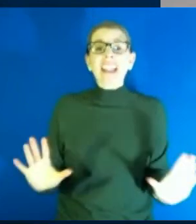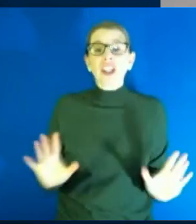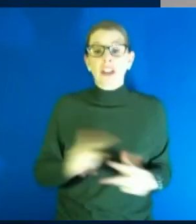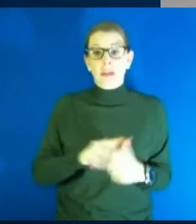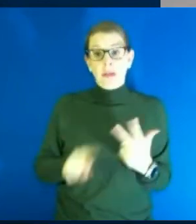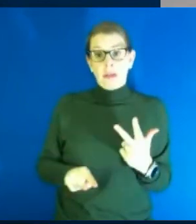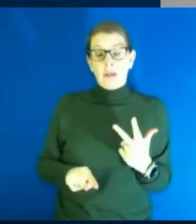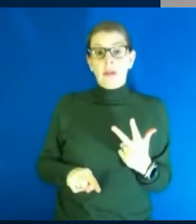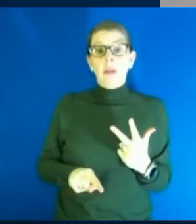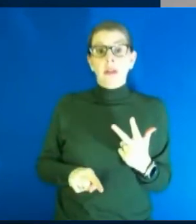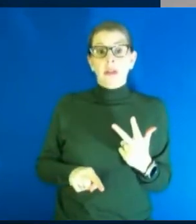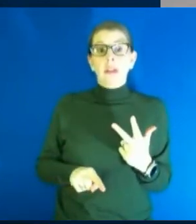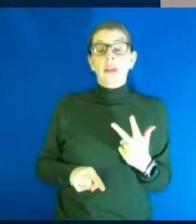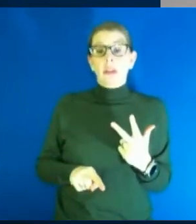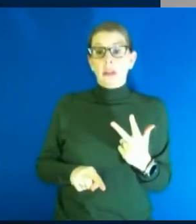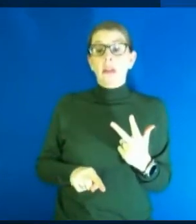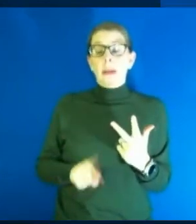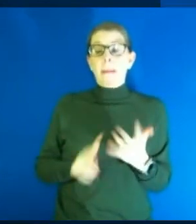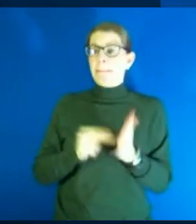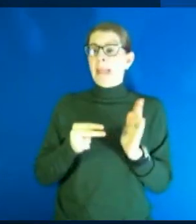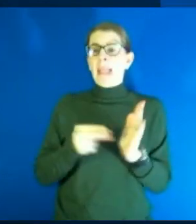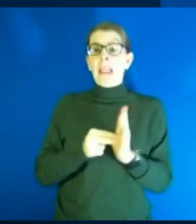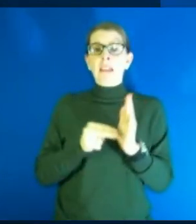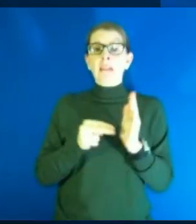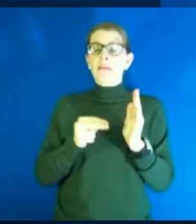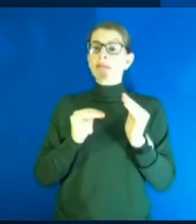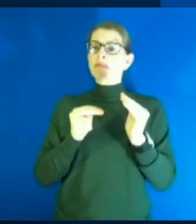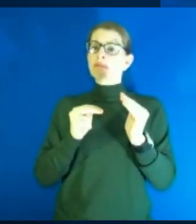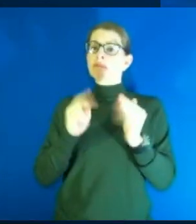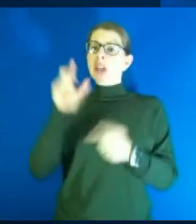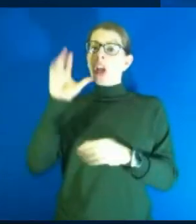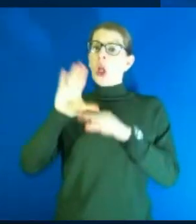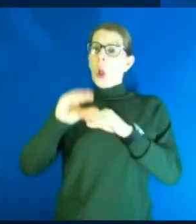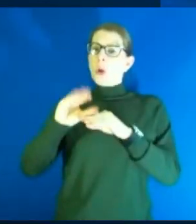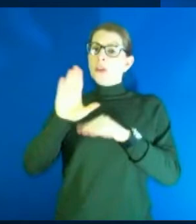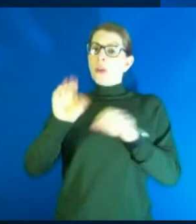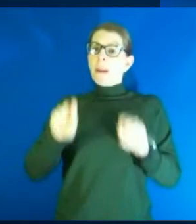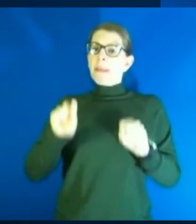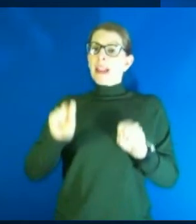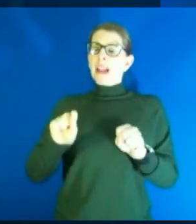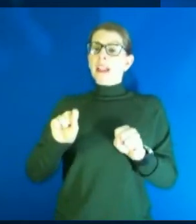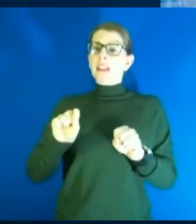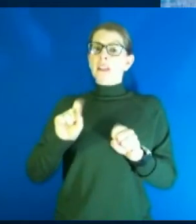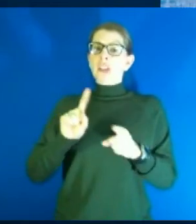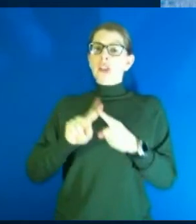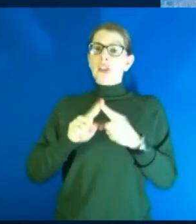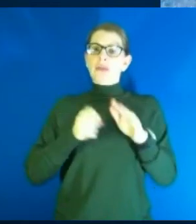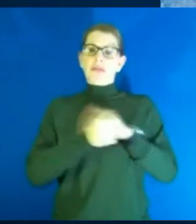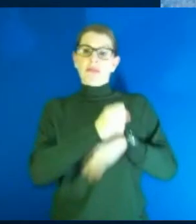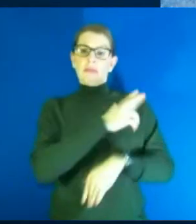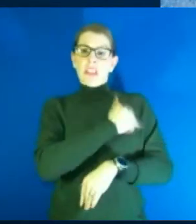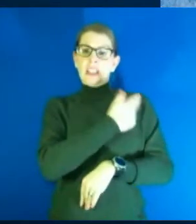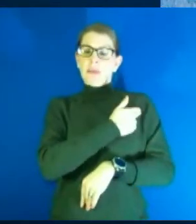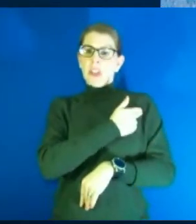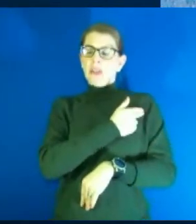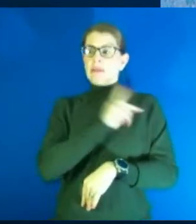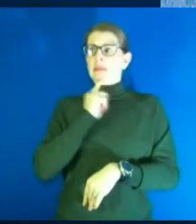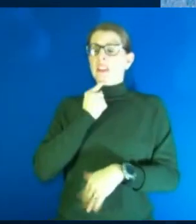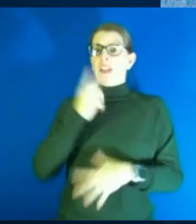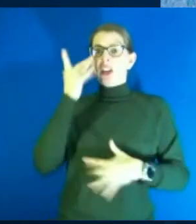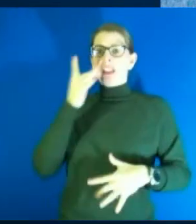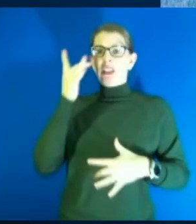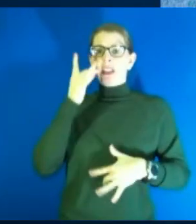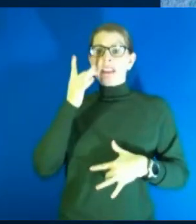it can level the playing field and lowers your ability to be hospitalized, have severe